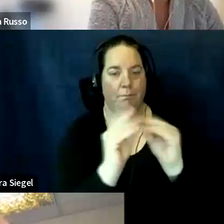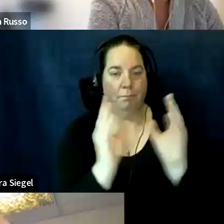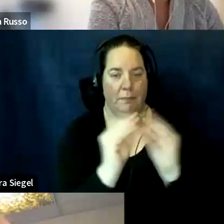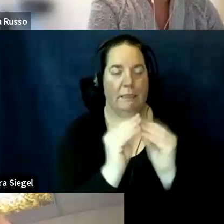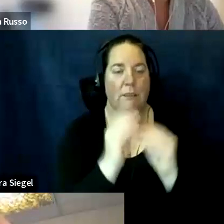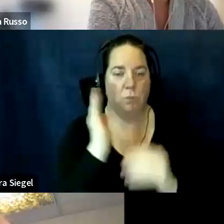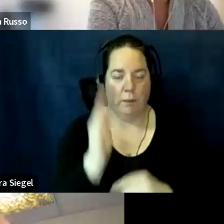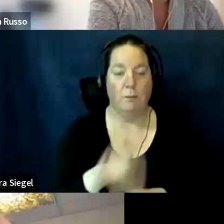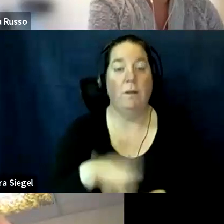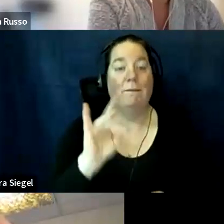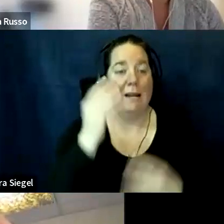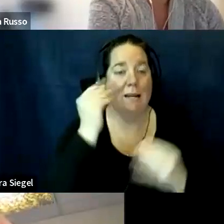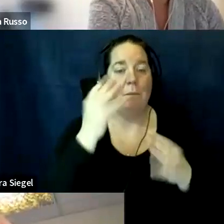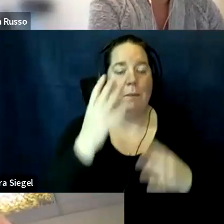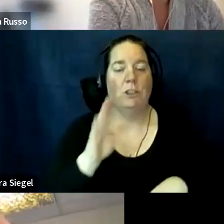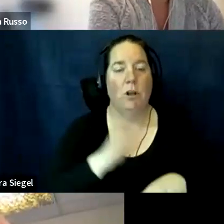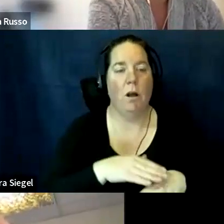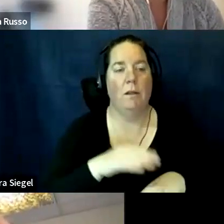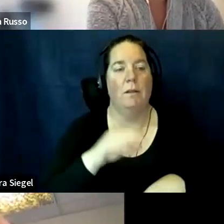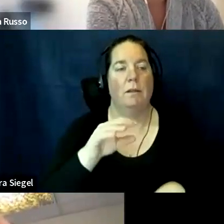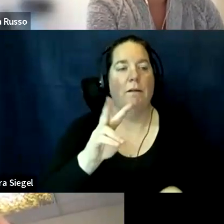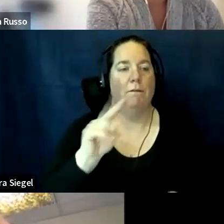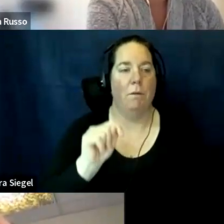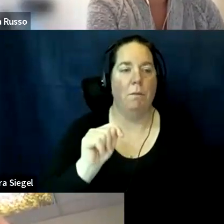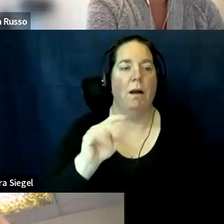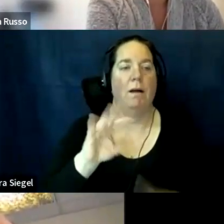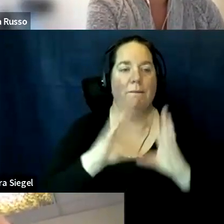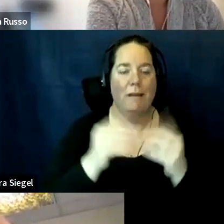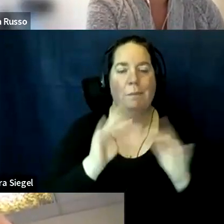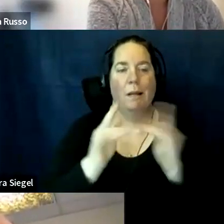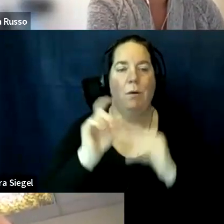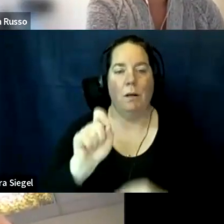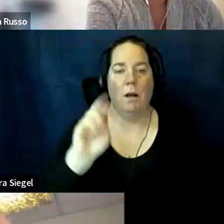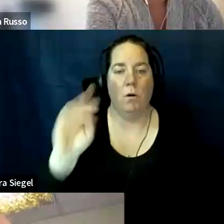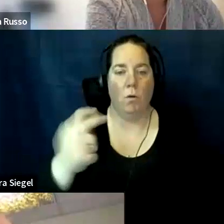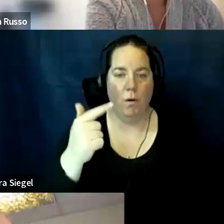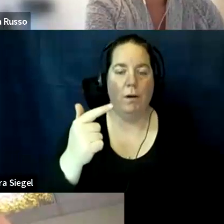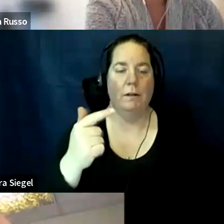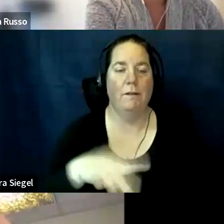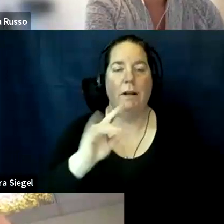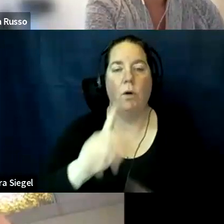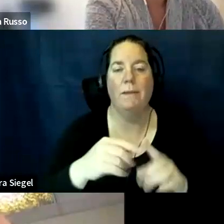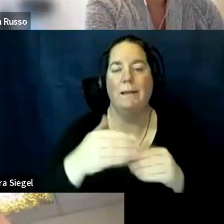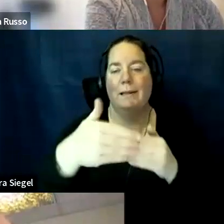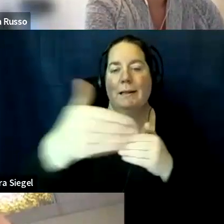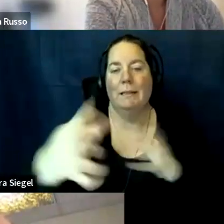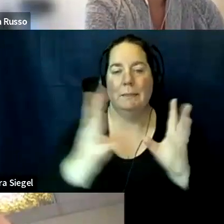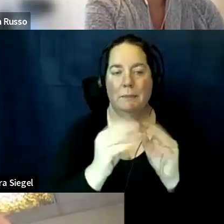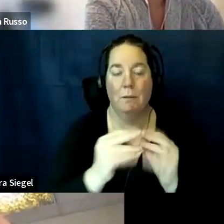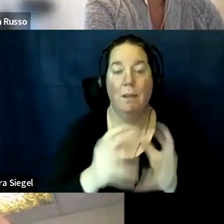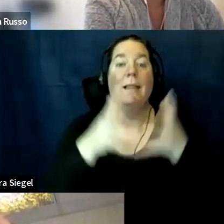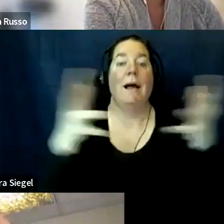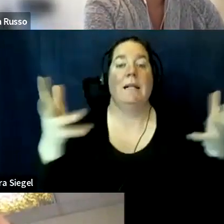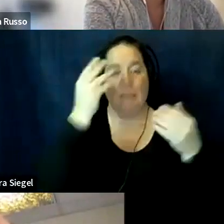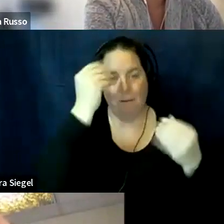our website, the vermontfamilynetwork.org, along with links to previously recorded ones. We have tons of information on our